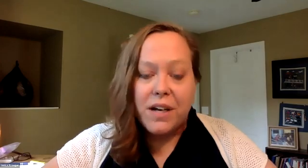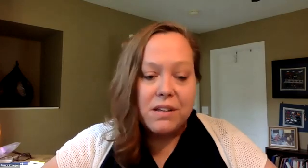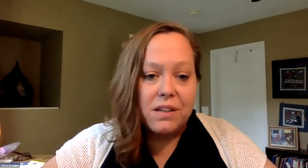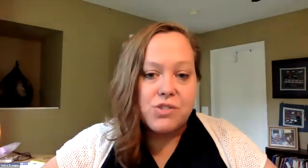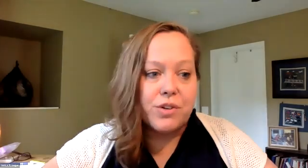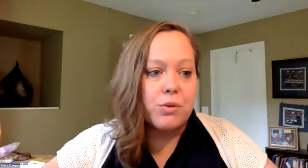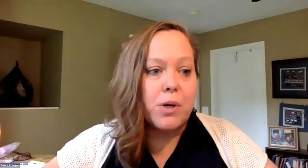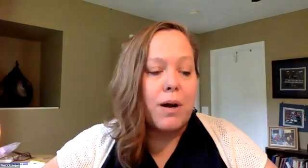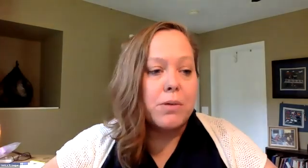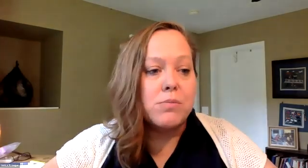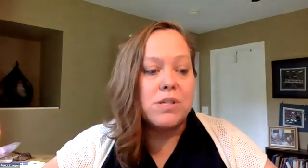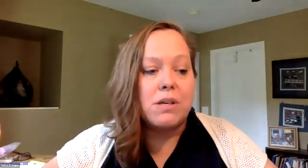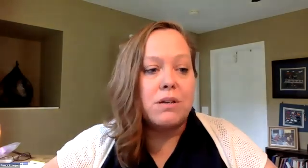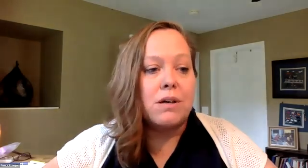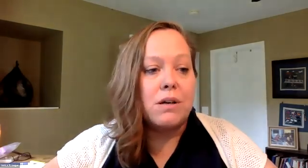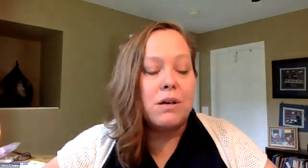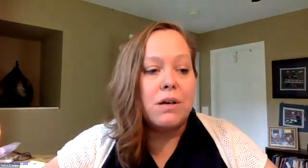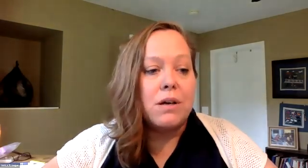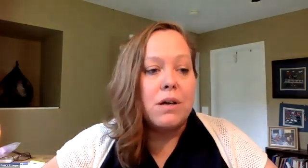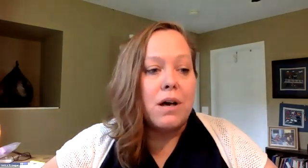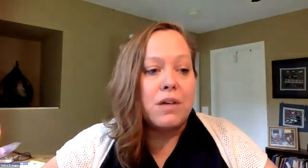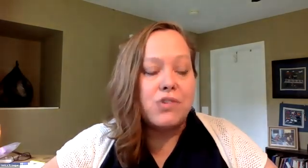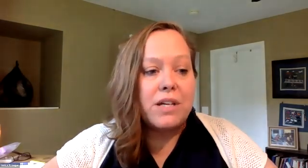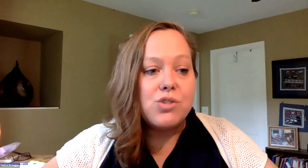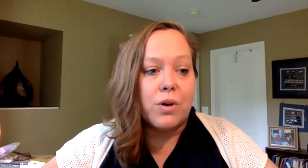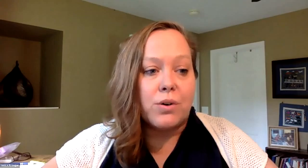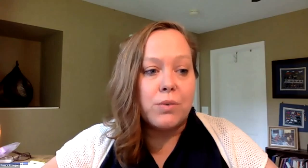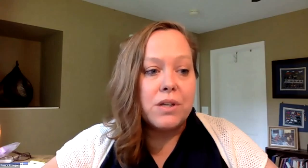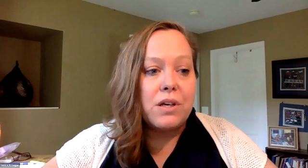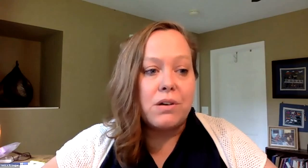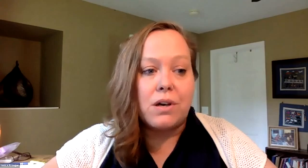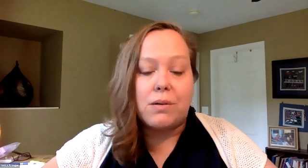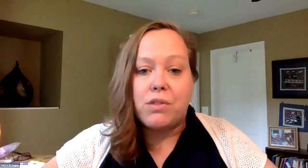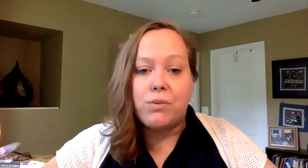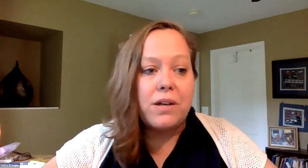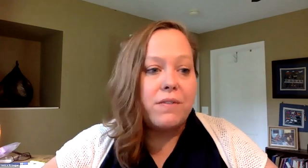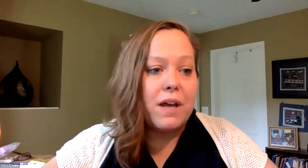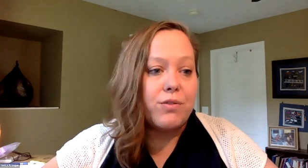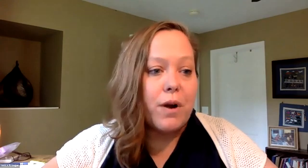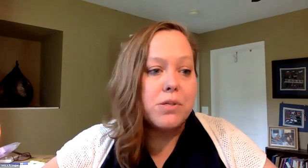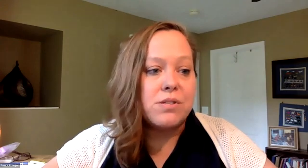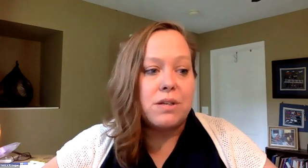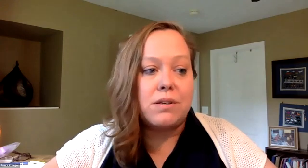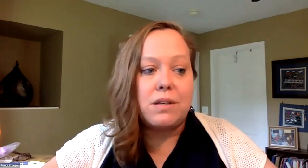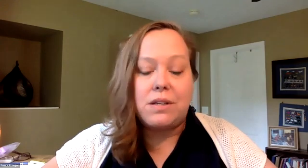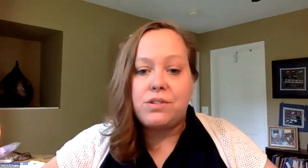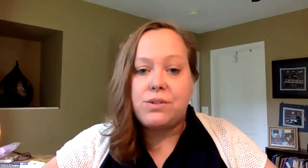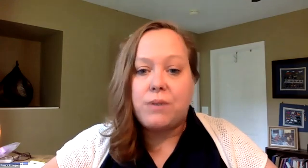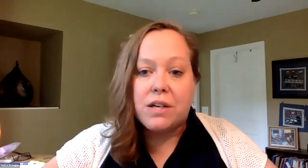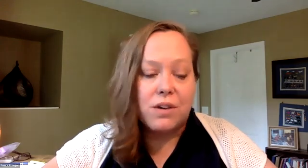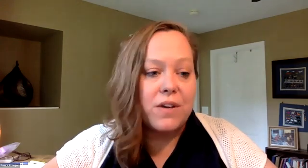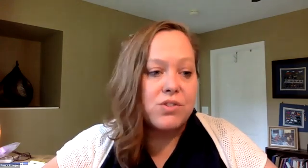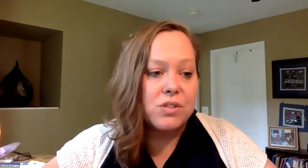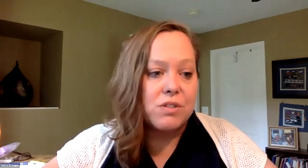then finally, structural problems in Jayne's work really threaded the Anthropocene